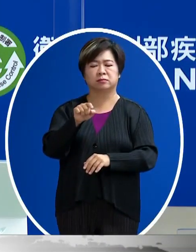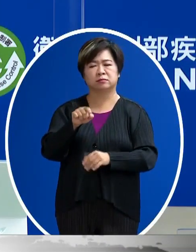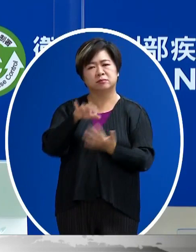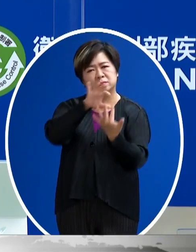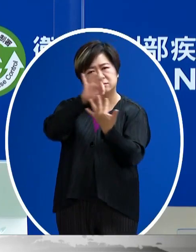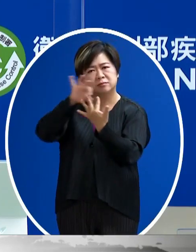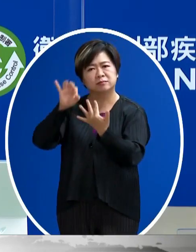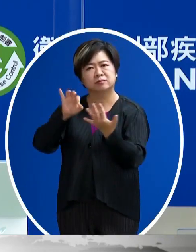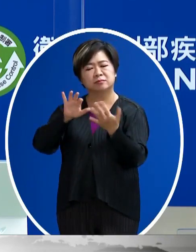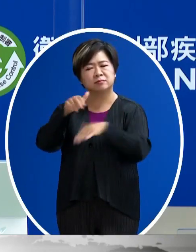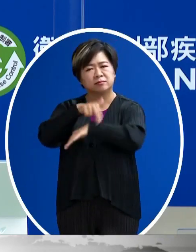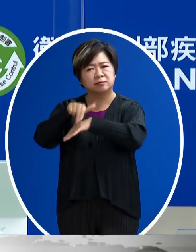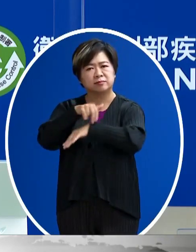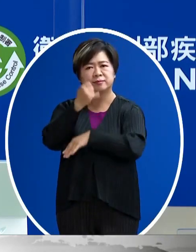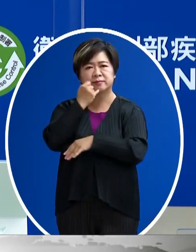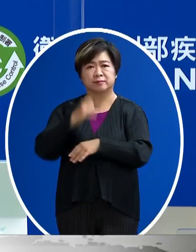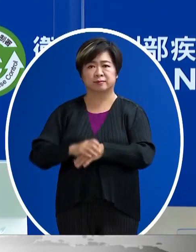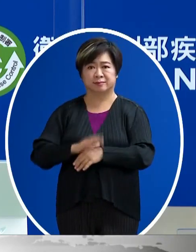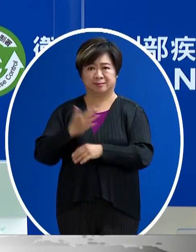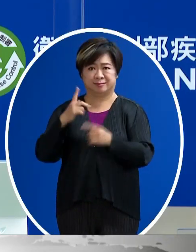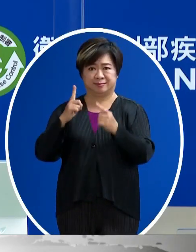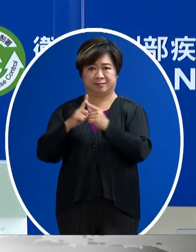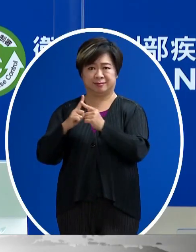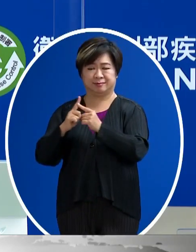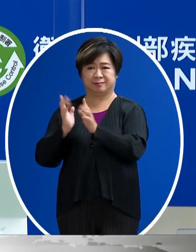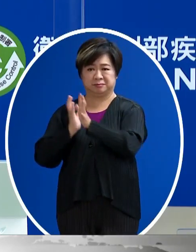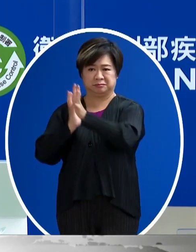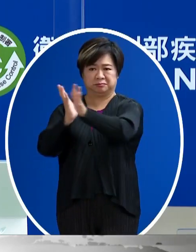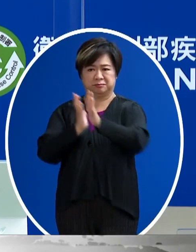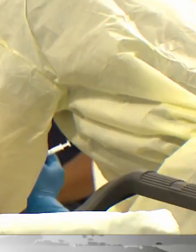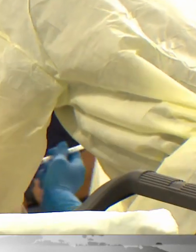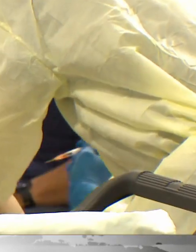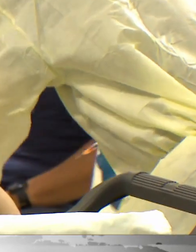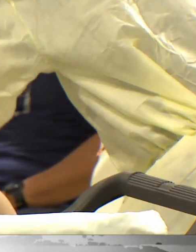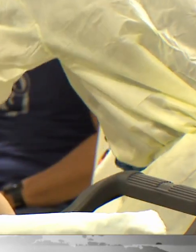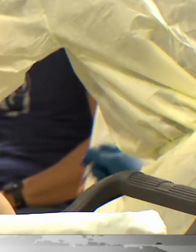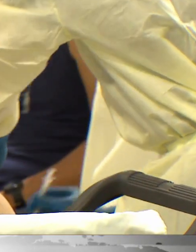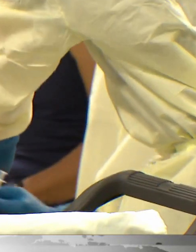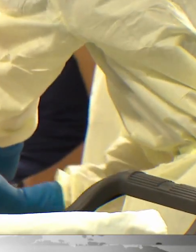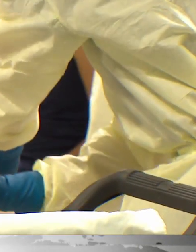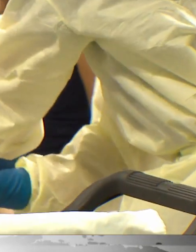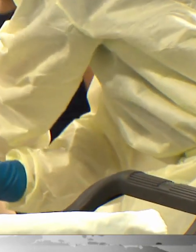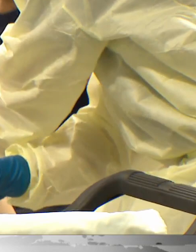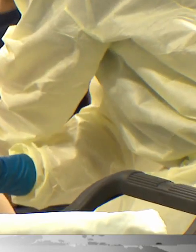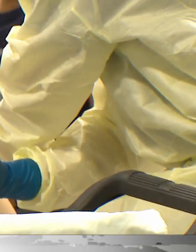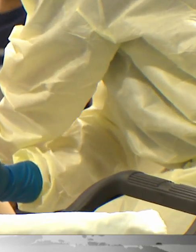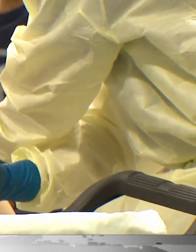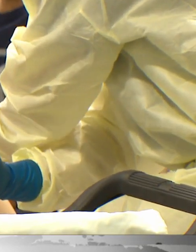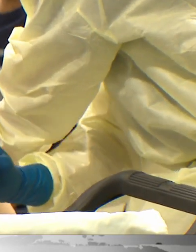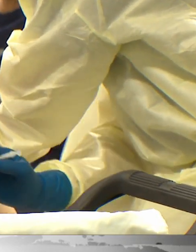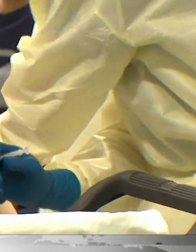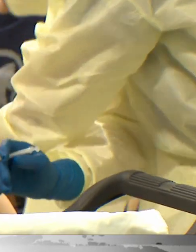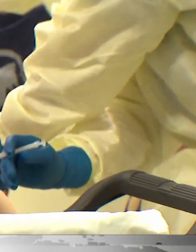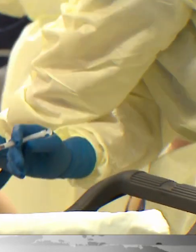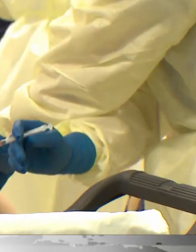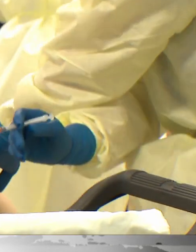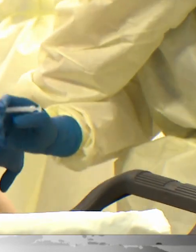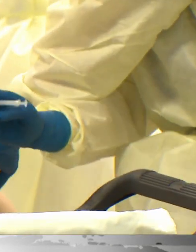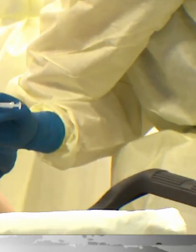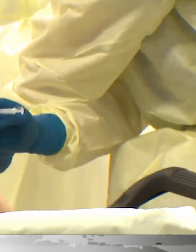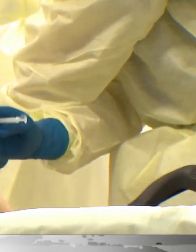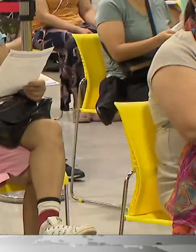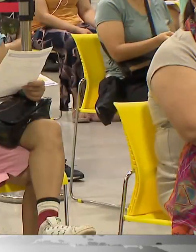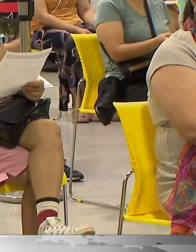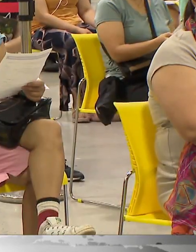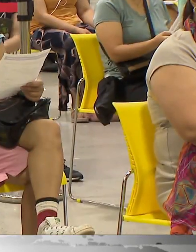options, but they need to make sure that they have solid arrangements for getting people where they should be. In Taipei, adults aged 65 and up can schedule their